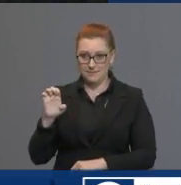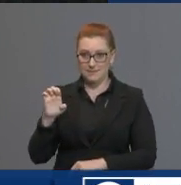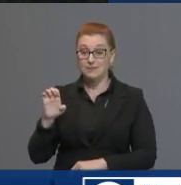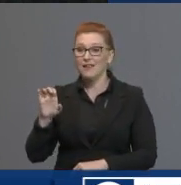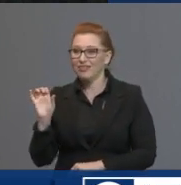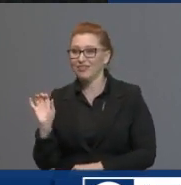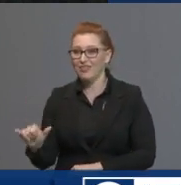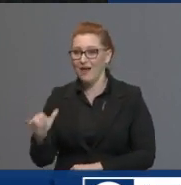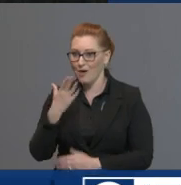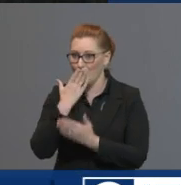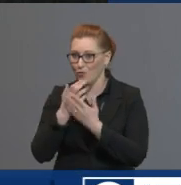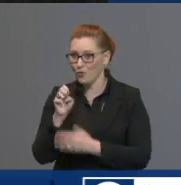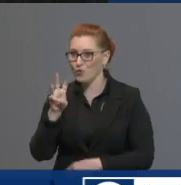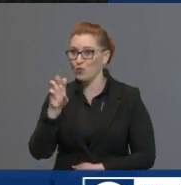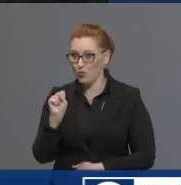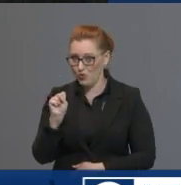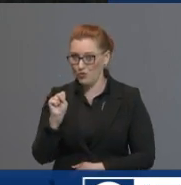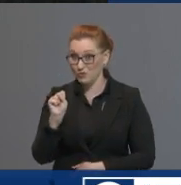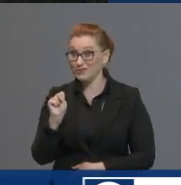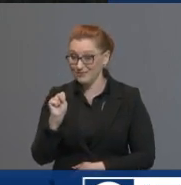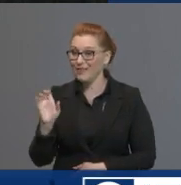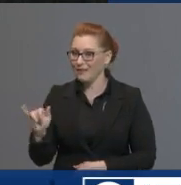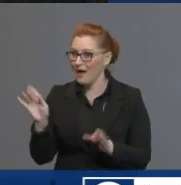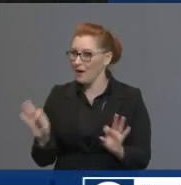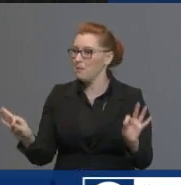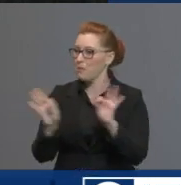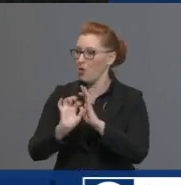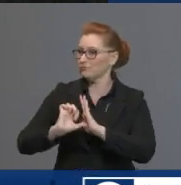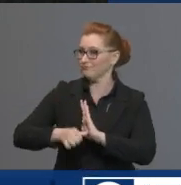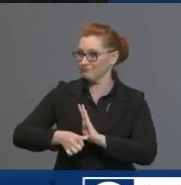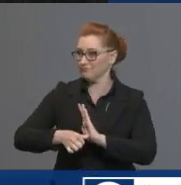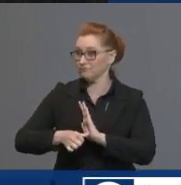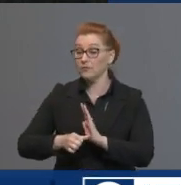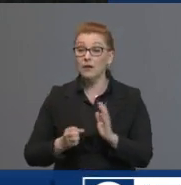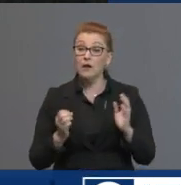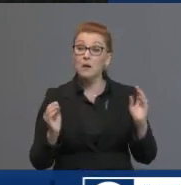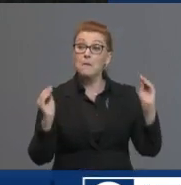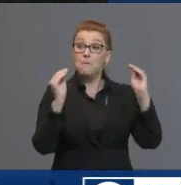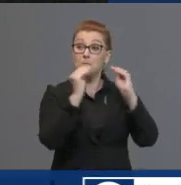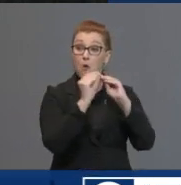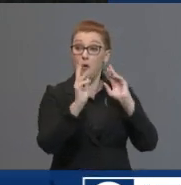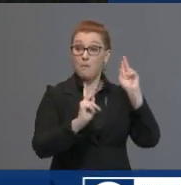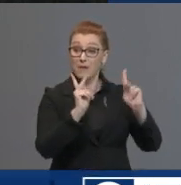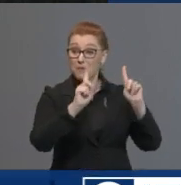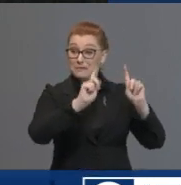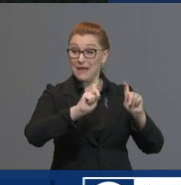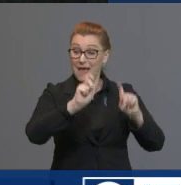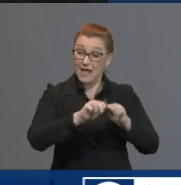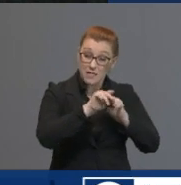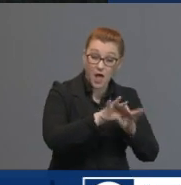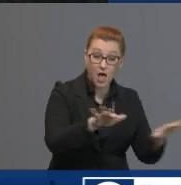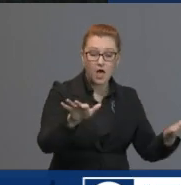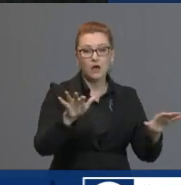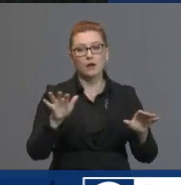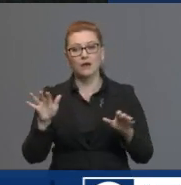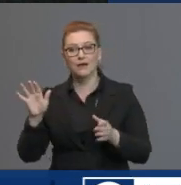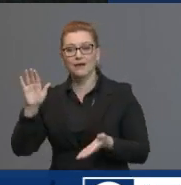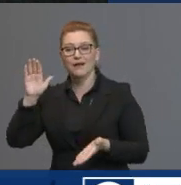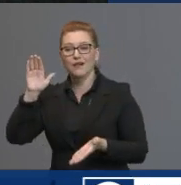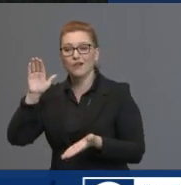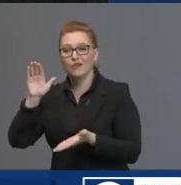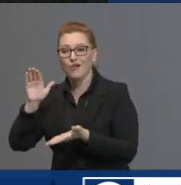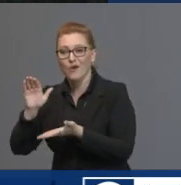That is a good trajectory. More people are being tested with a lower percentage